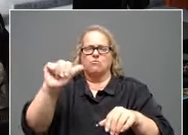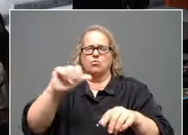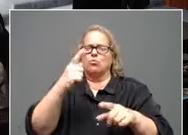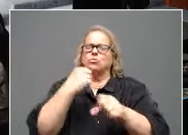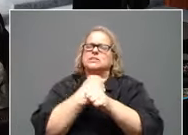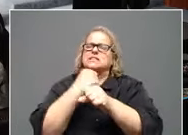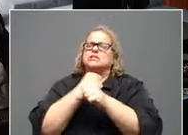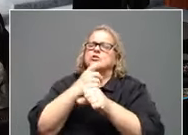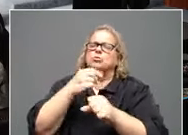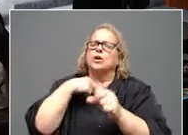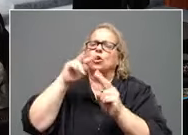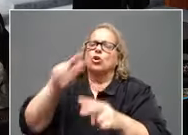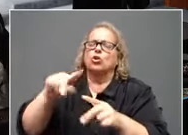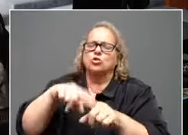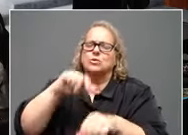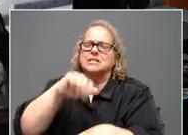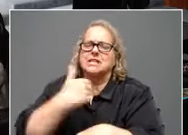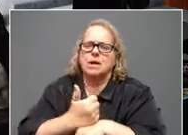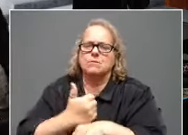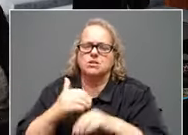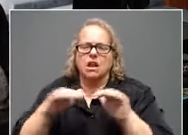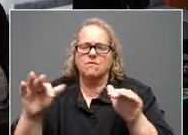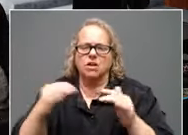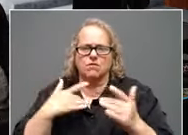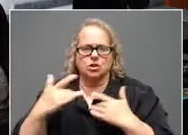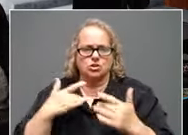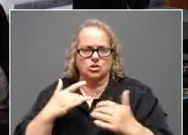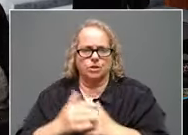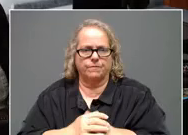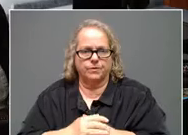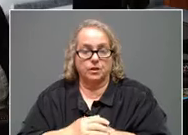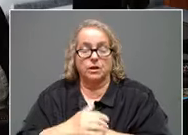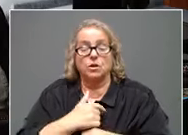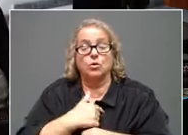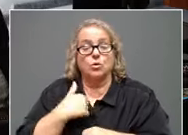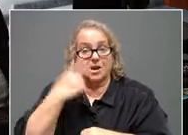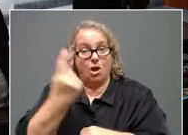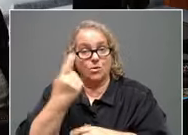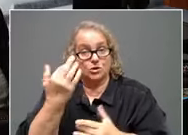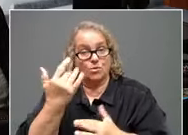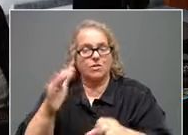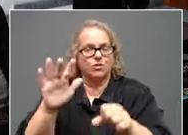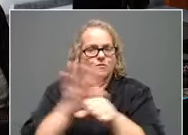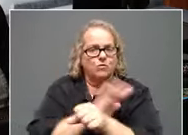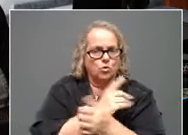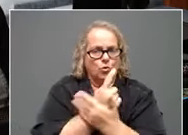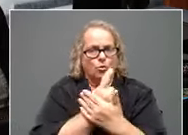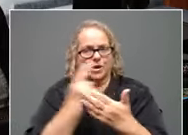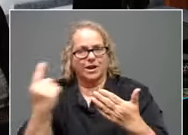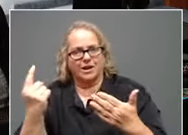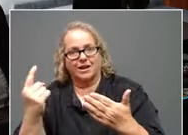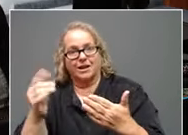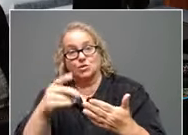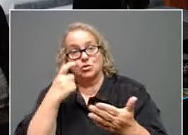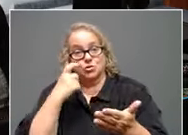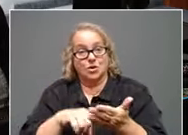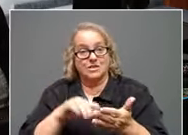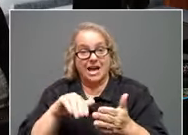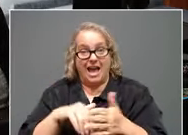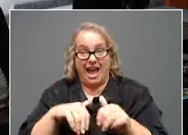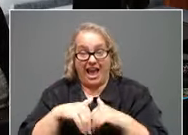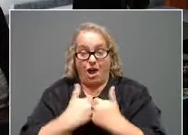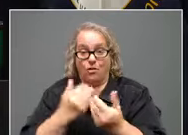a level of concern right now? Well, we wait the full week because, as you notice, how the numbers are coming in is